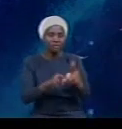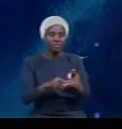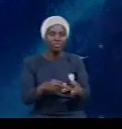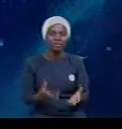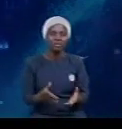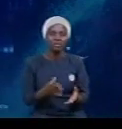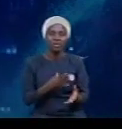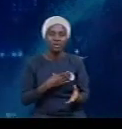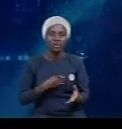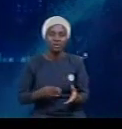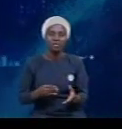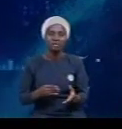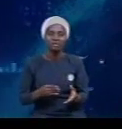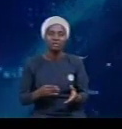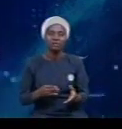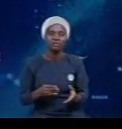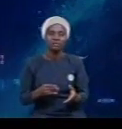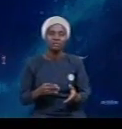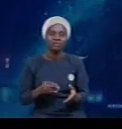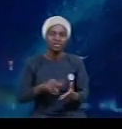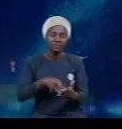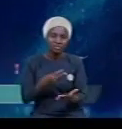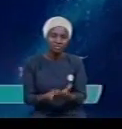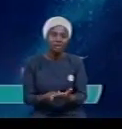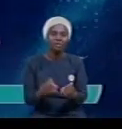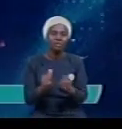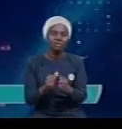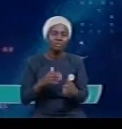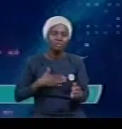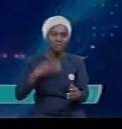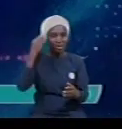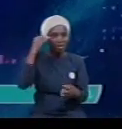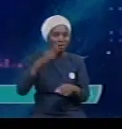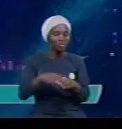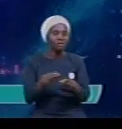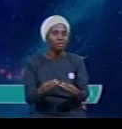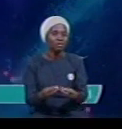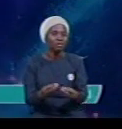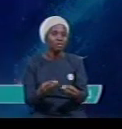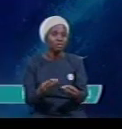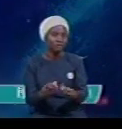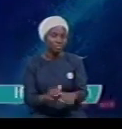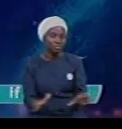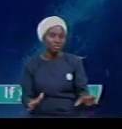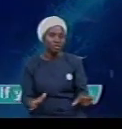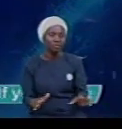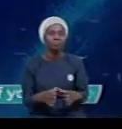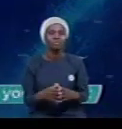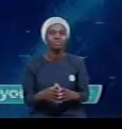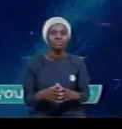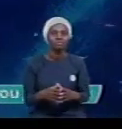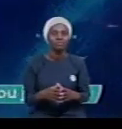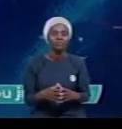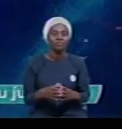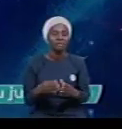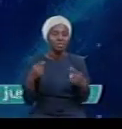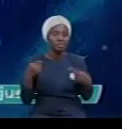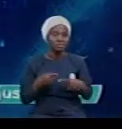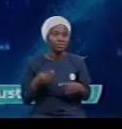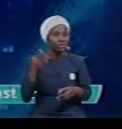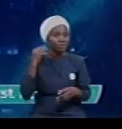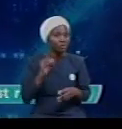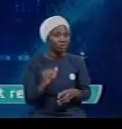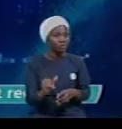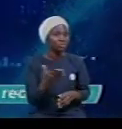head on the floor. That was 3 weeks ago, and the pain was severe. Till